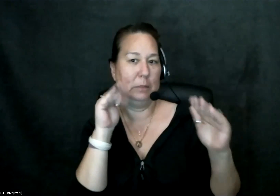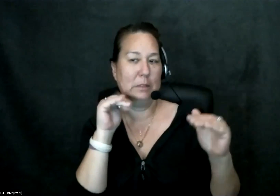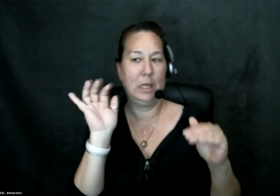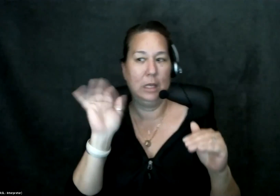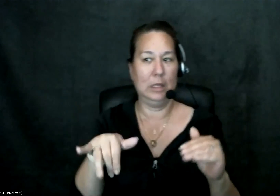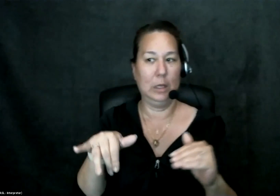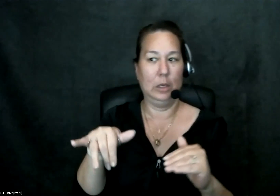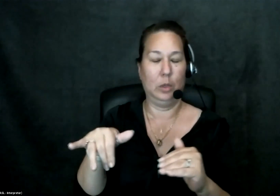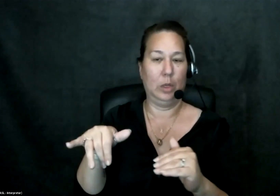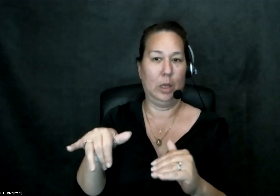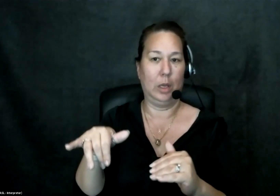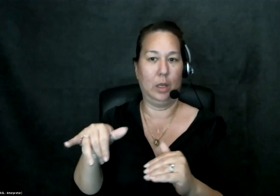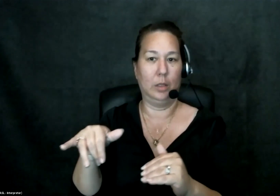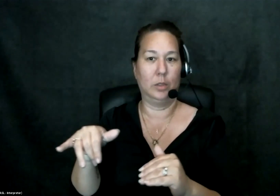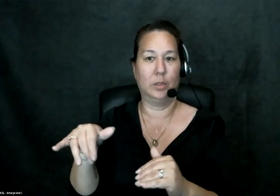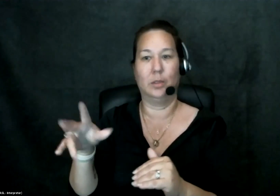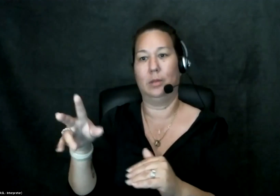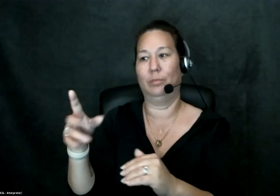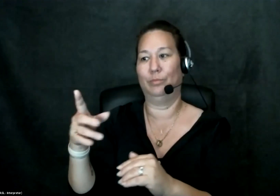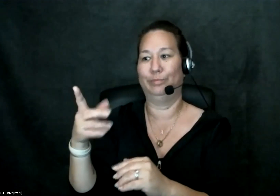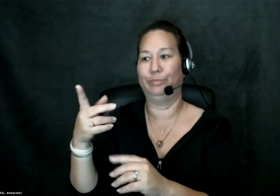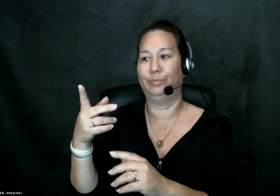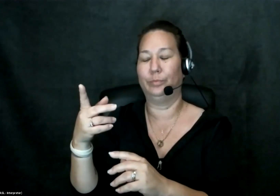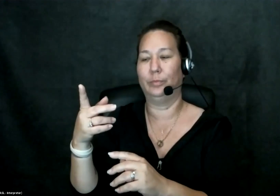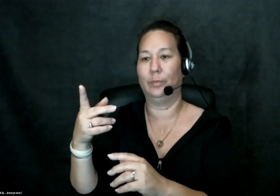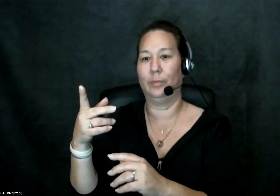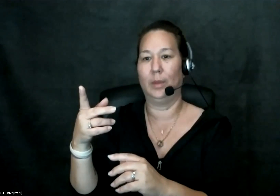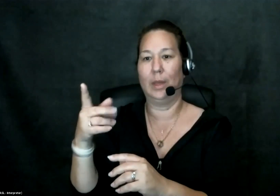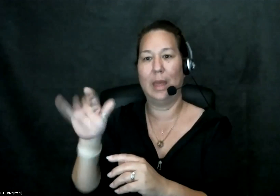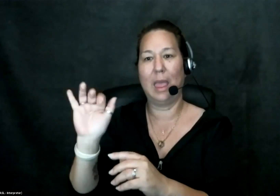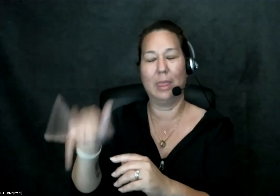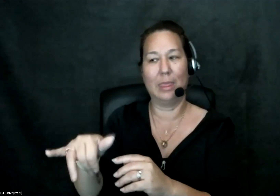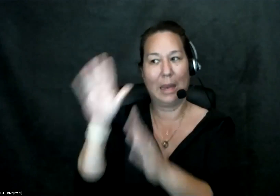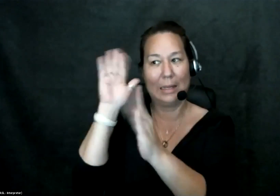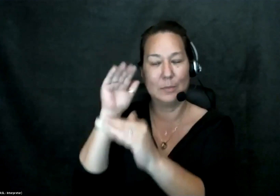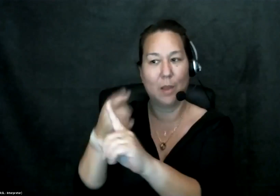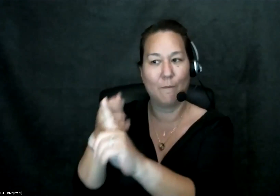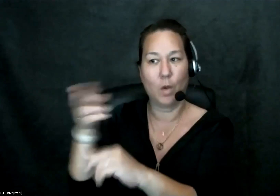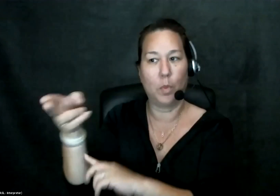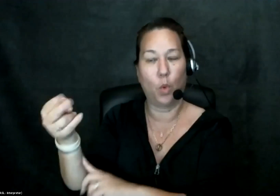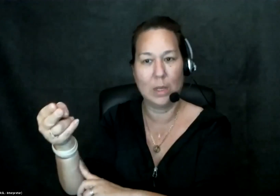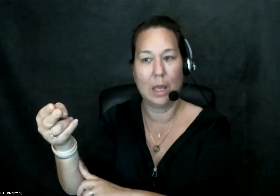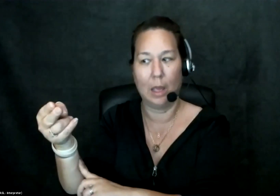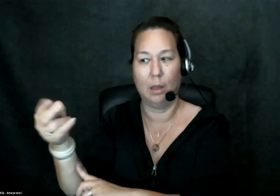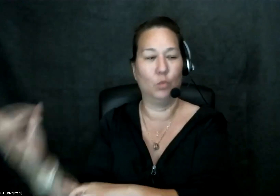are there for a reason and would apply in all settings throughout that business.